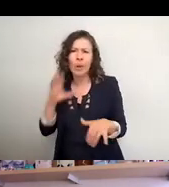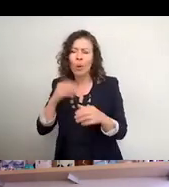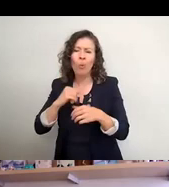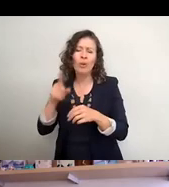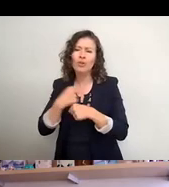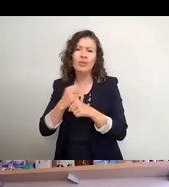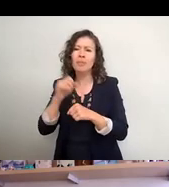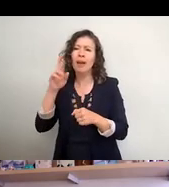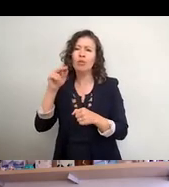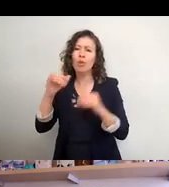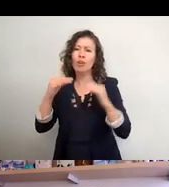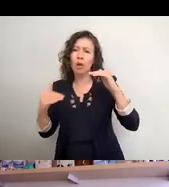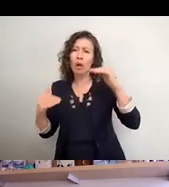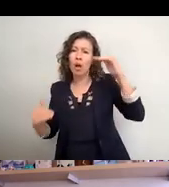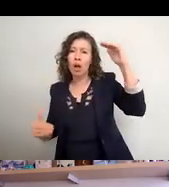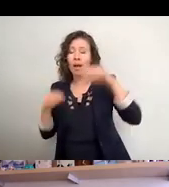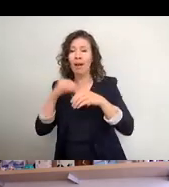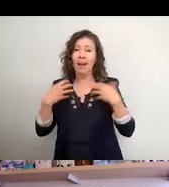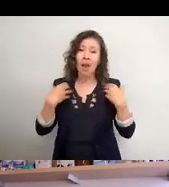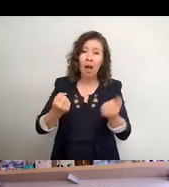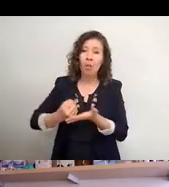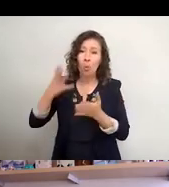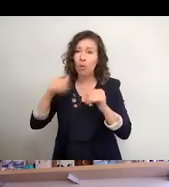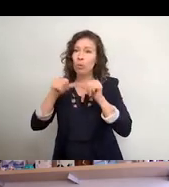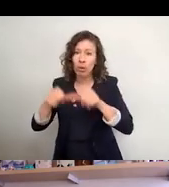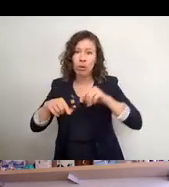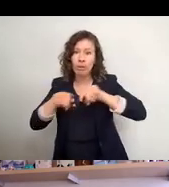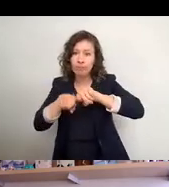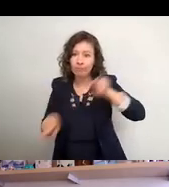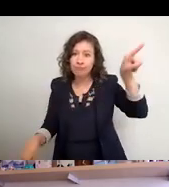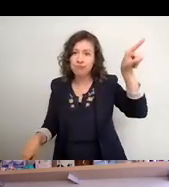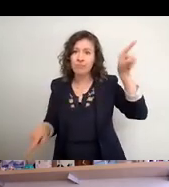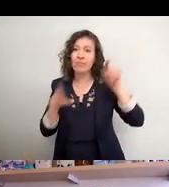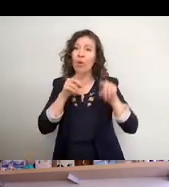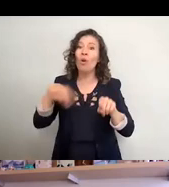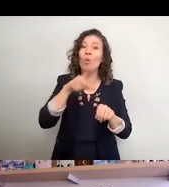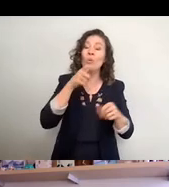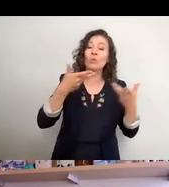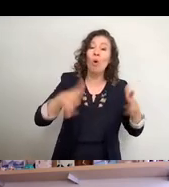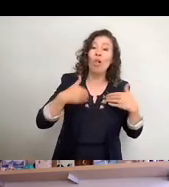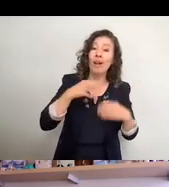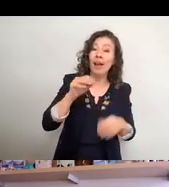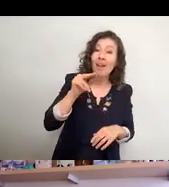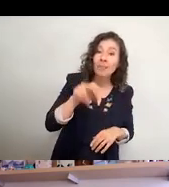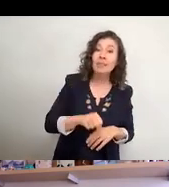in health and wealth. Basically, families who have the means and resources already are going to receive an